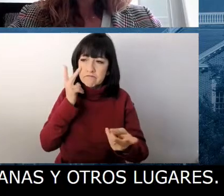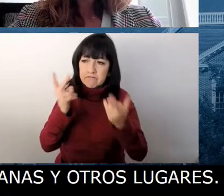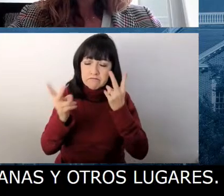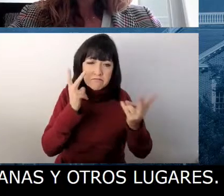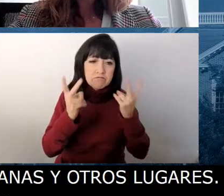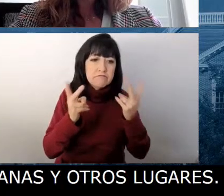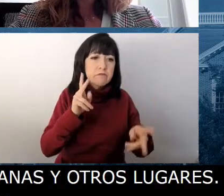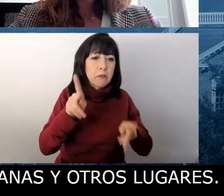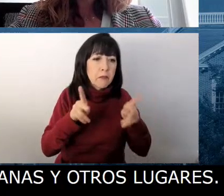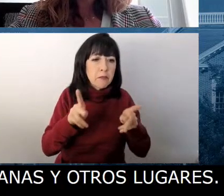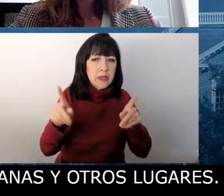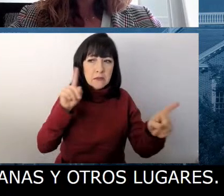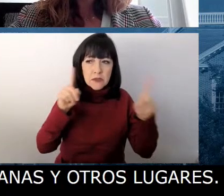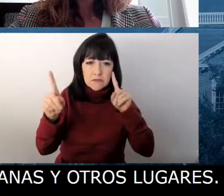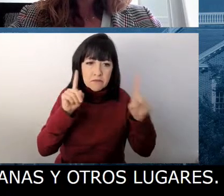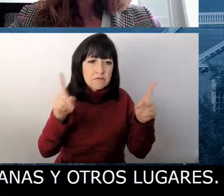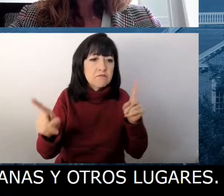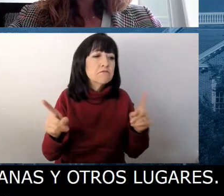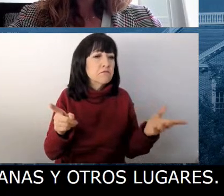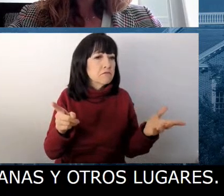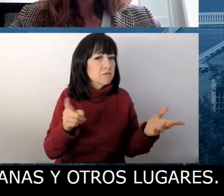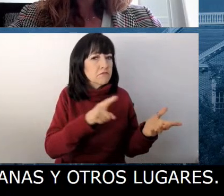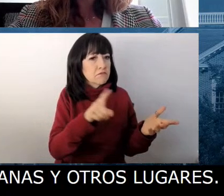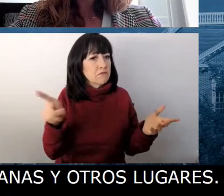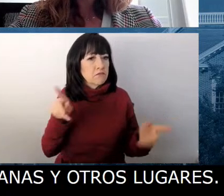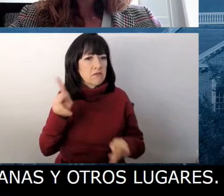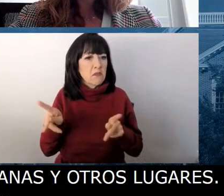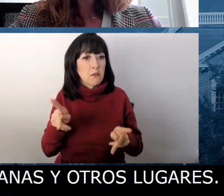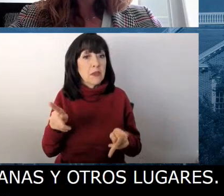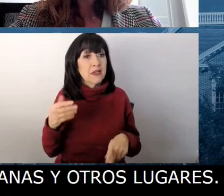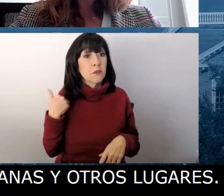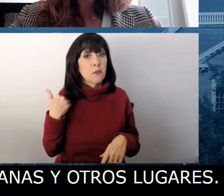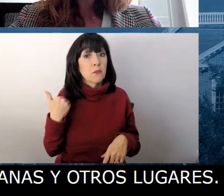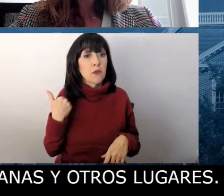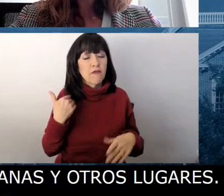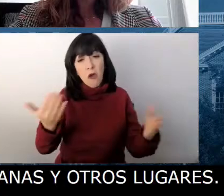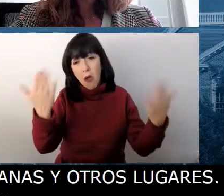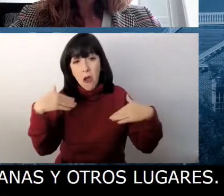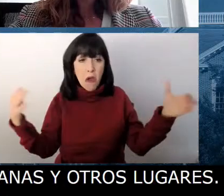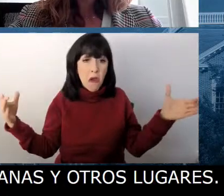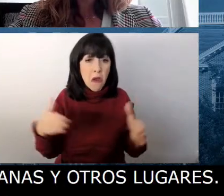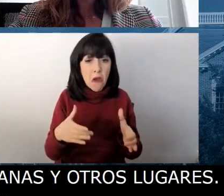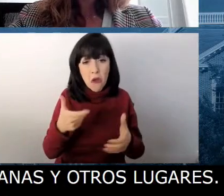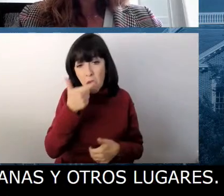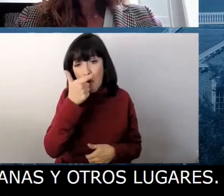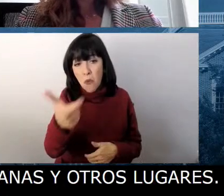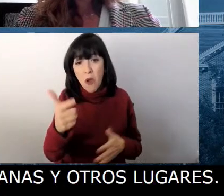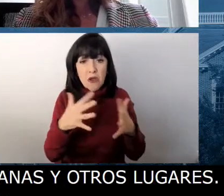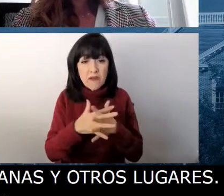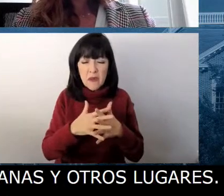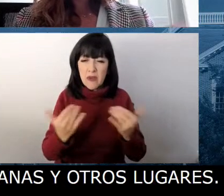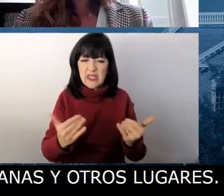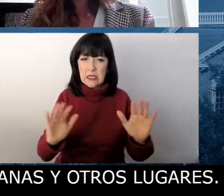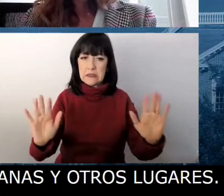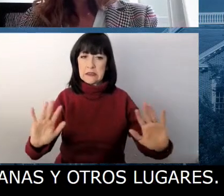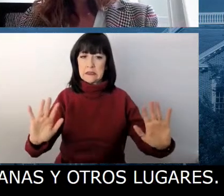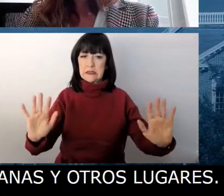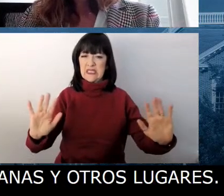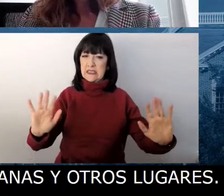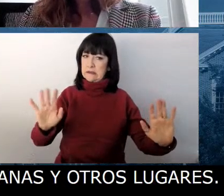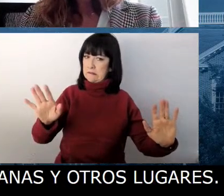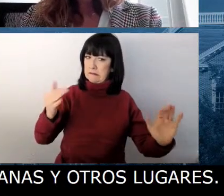I think about my own circle of friends and had many who've tested positive or had a family member who did, and that level of